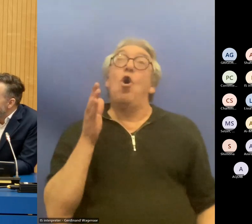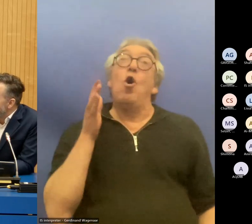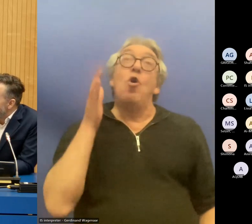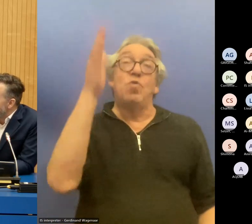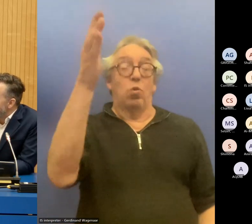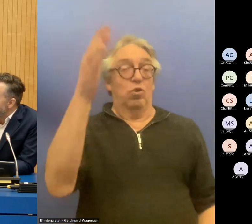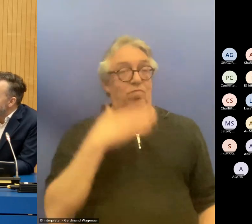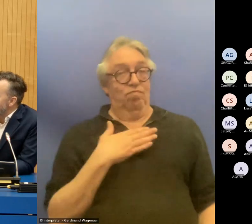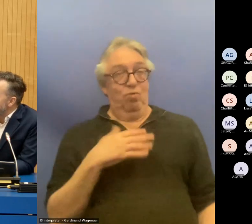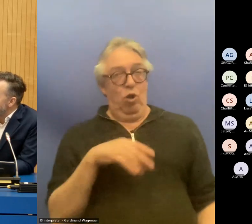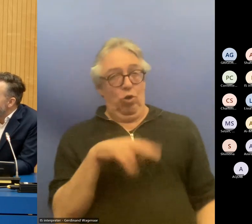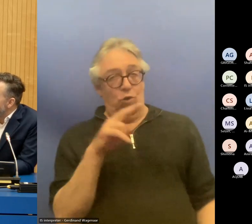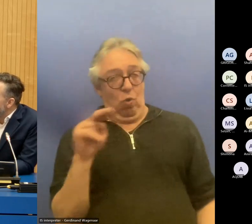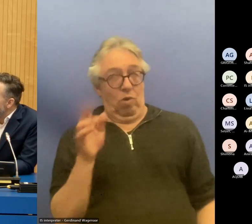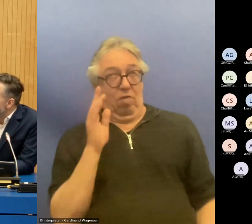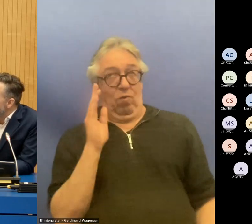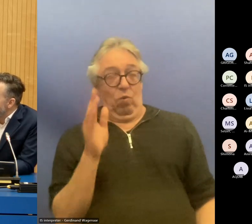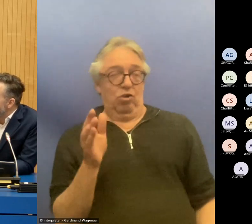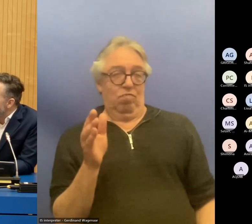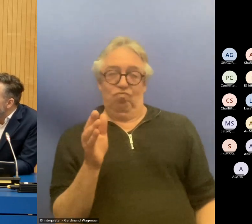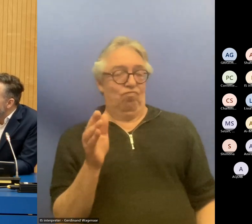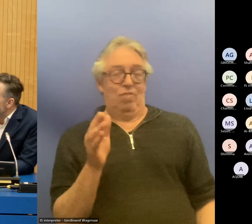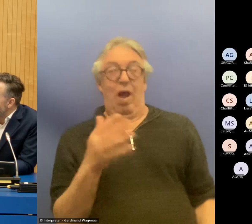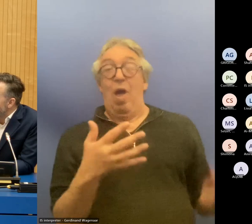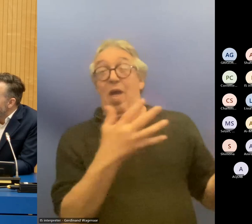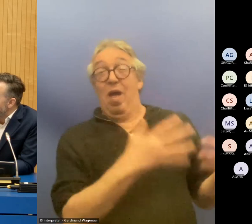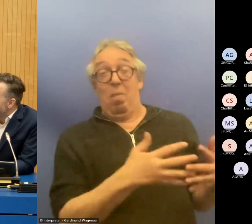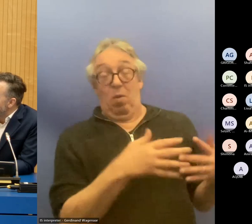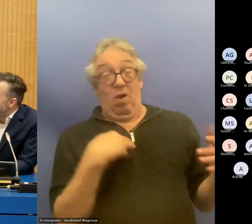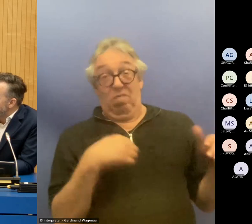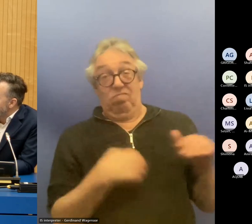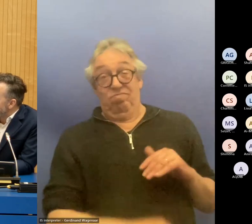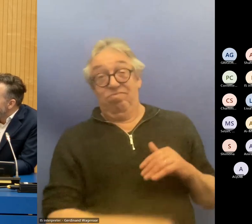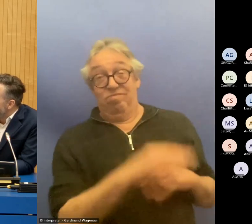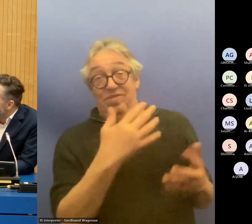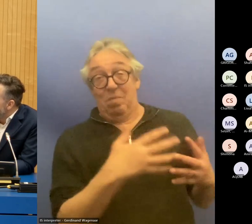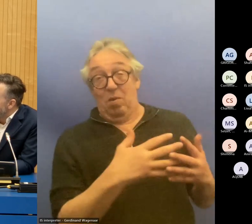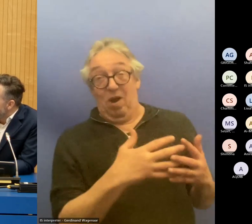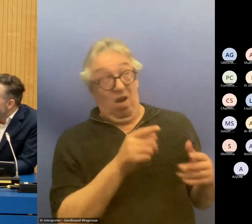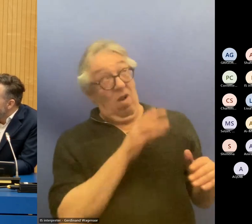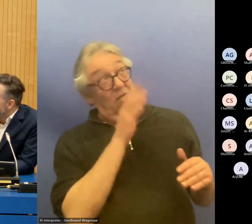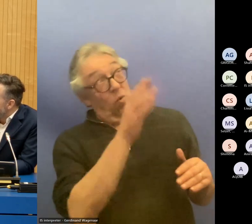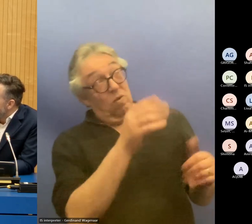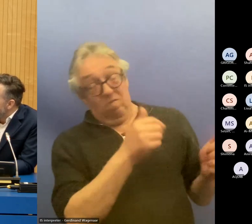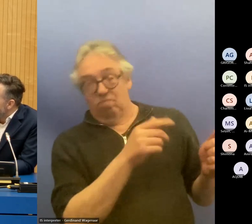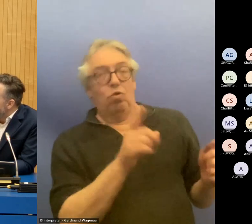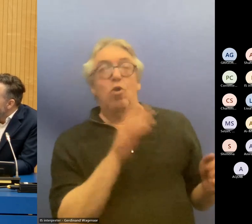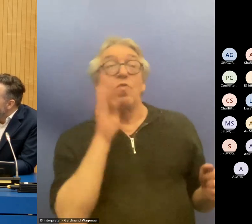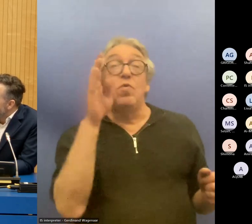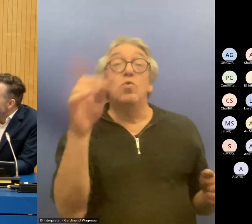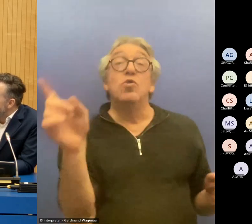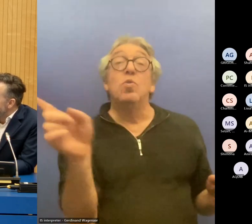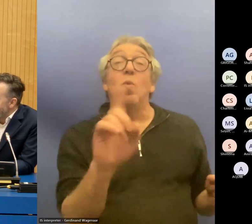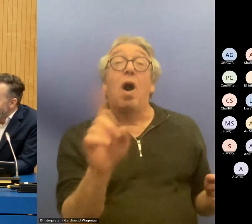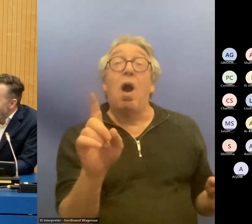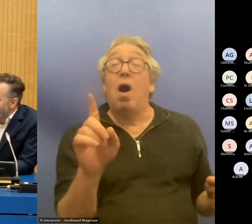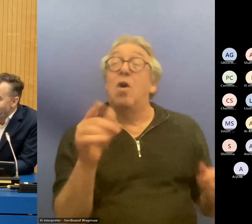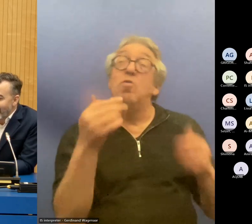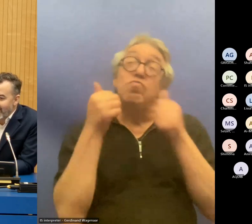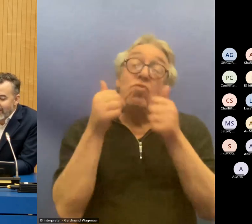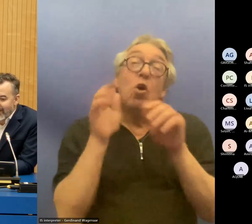country of Norway. The future isn't in the United States where I was born. The future is in Brazil. The future is